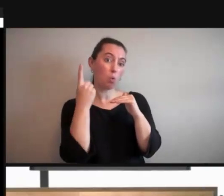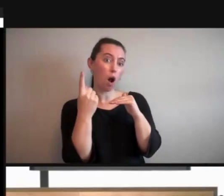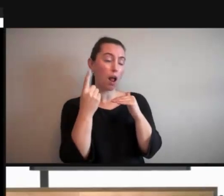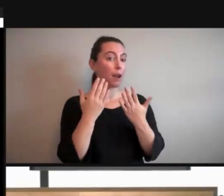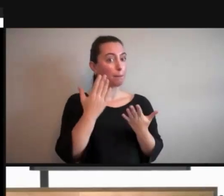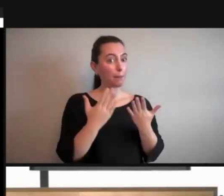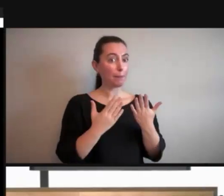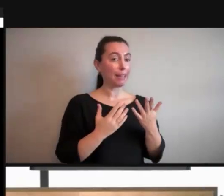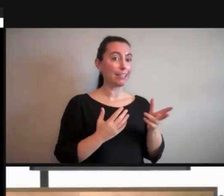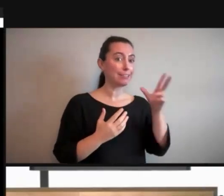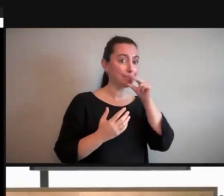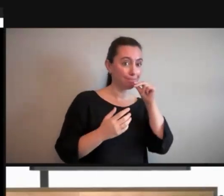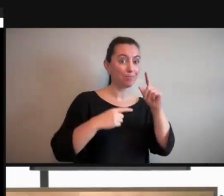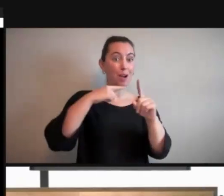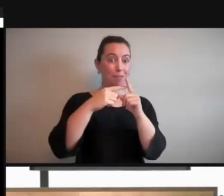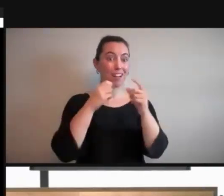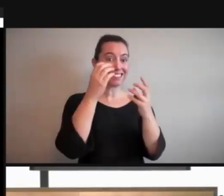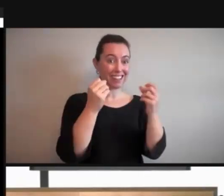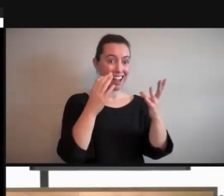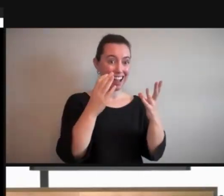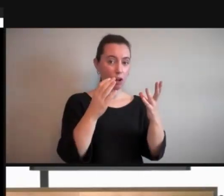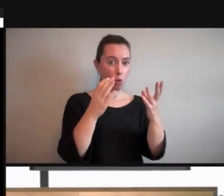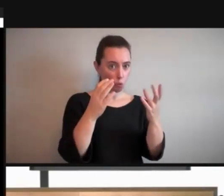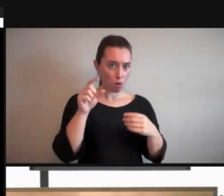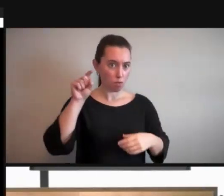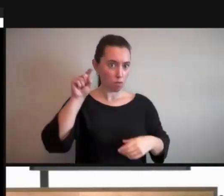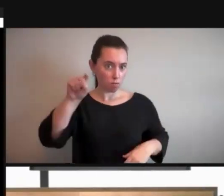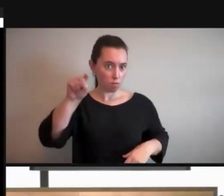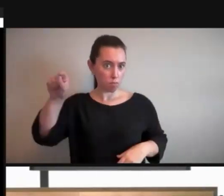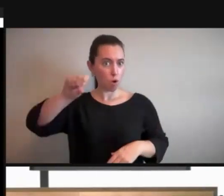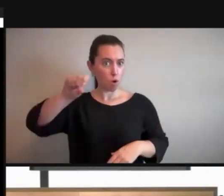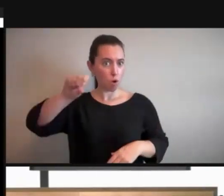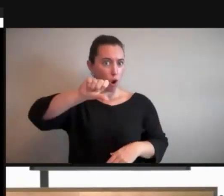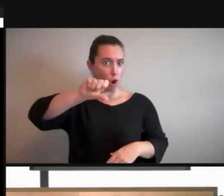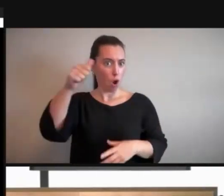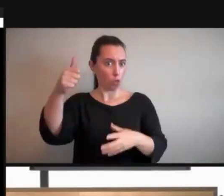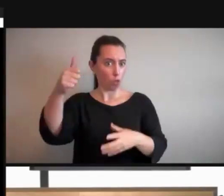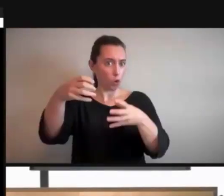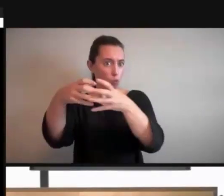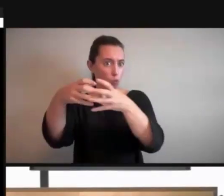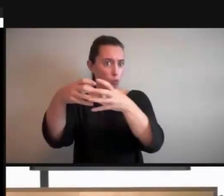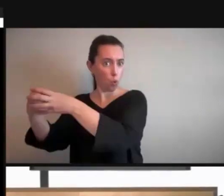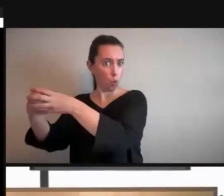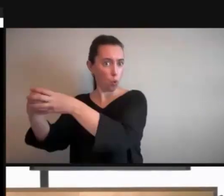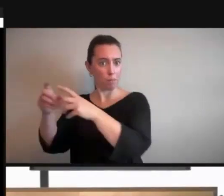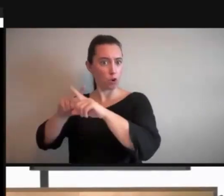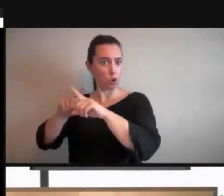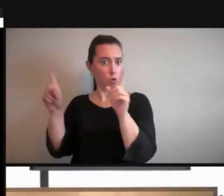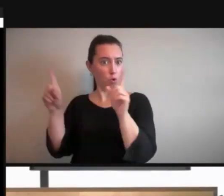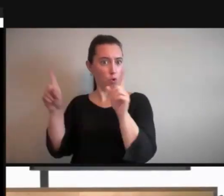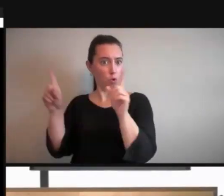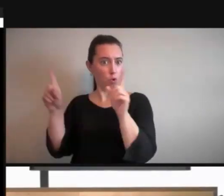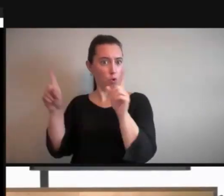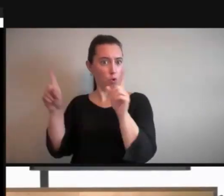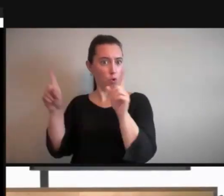we yet limiting other user groups that might need access? Also, I think today, the way I see ICT support services